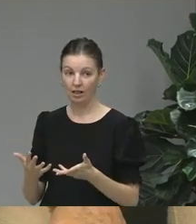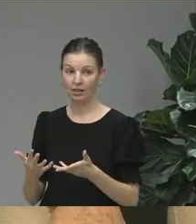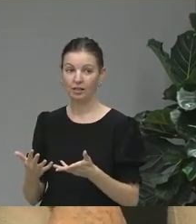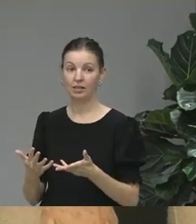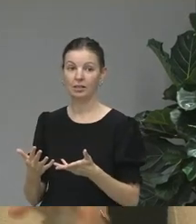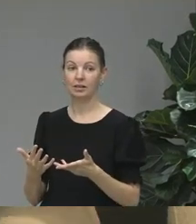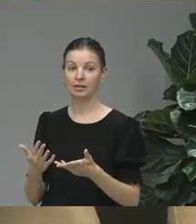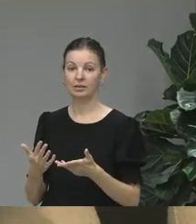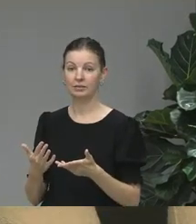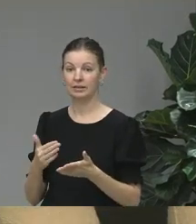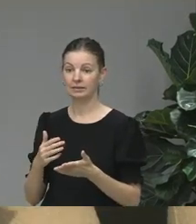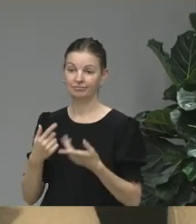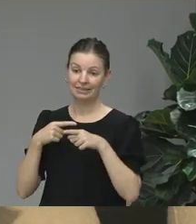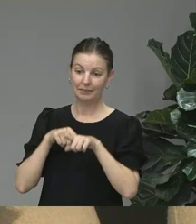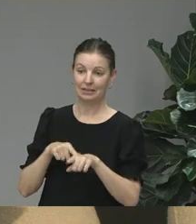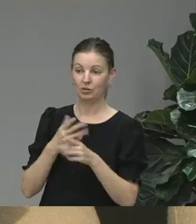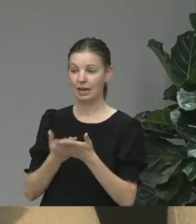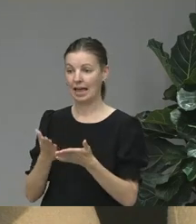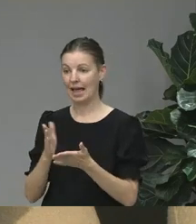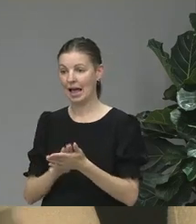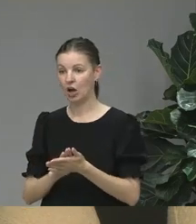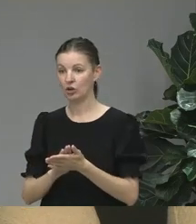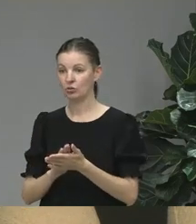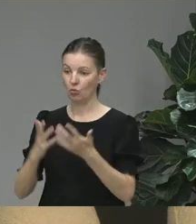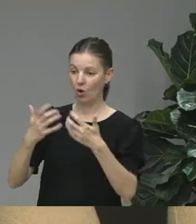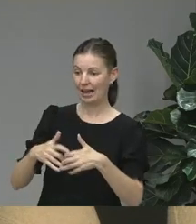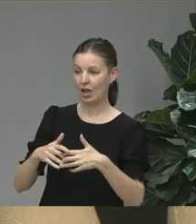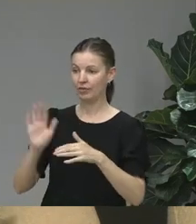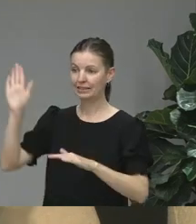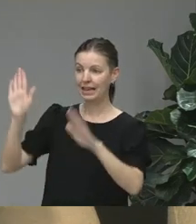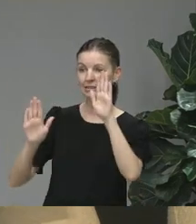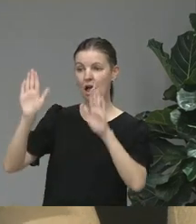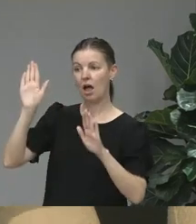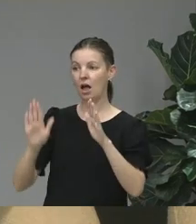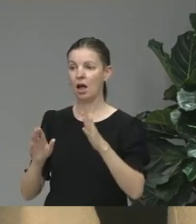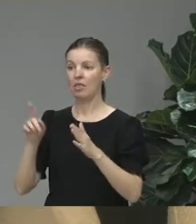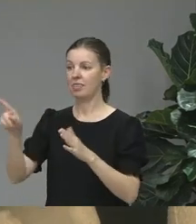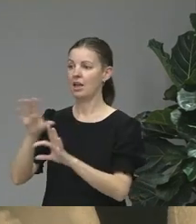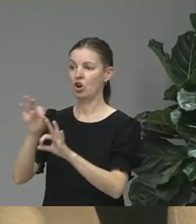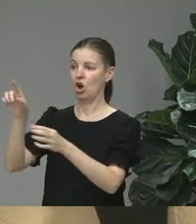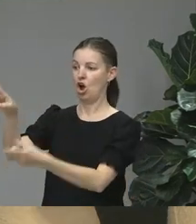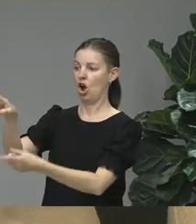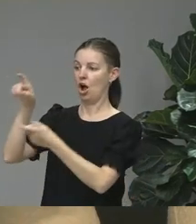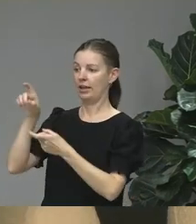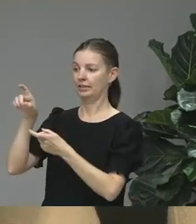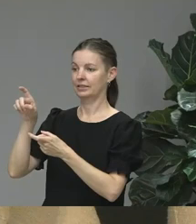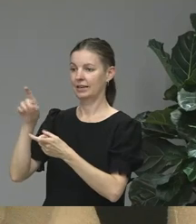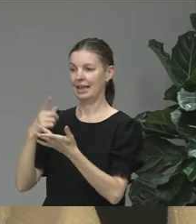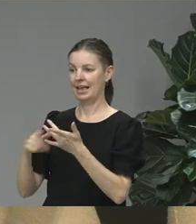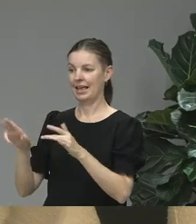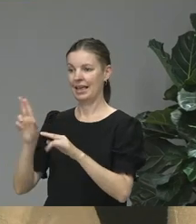the tenders. You know, they're not going to get hired to do this functional public authority work unless they